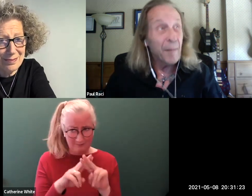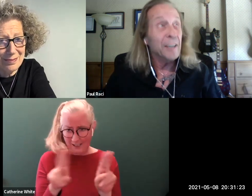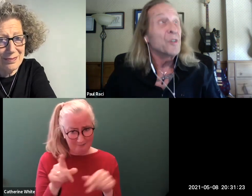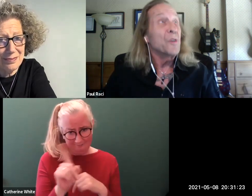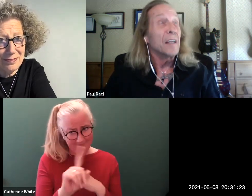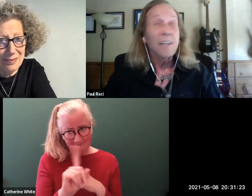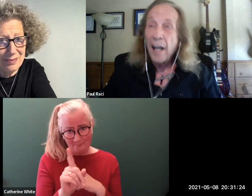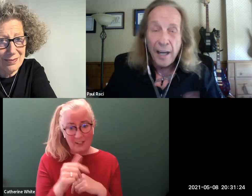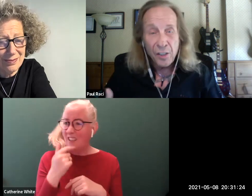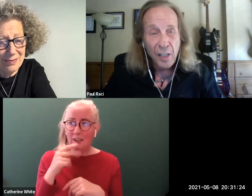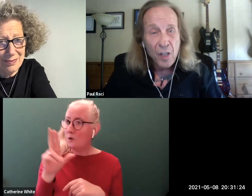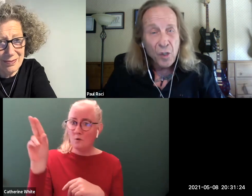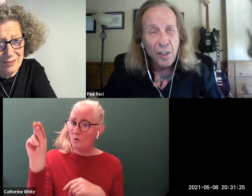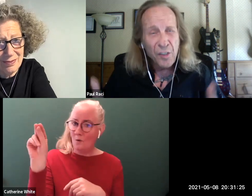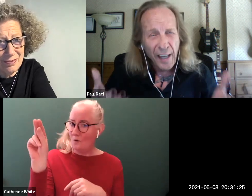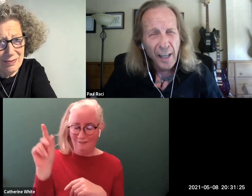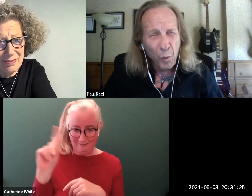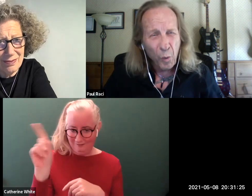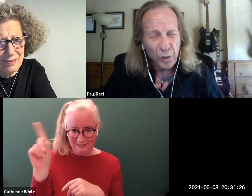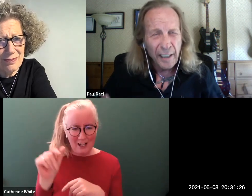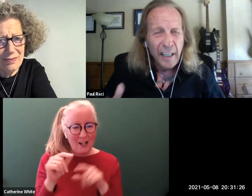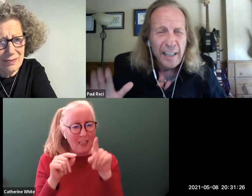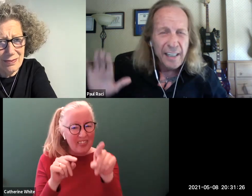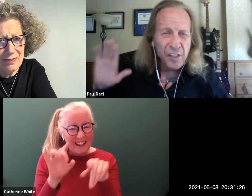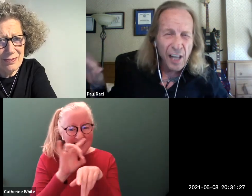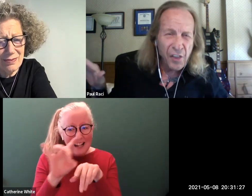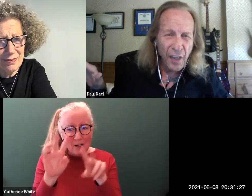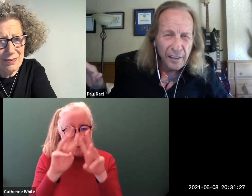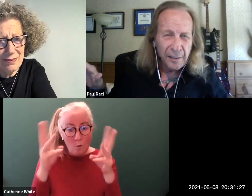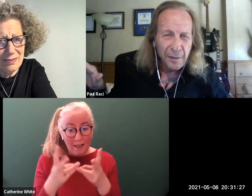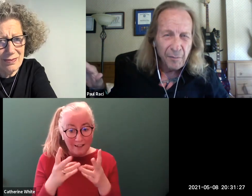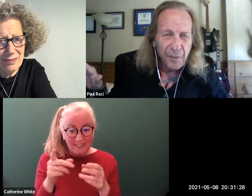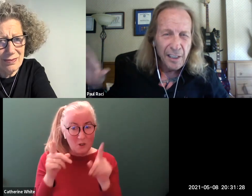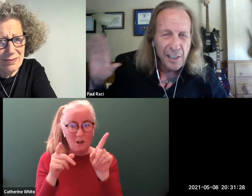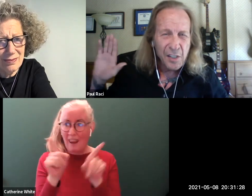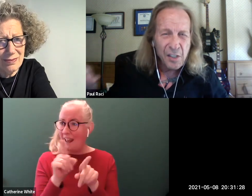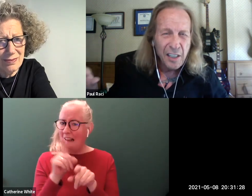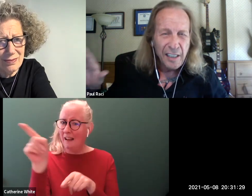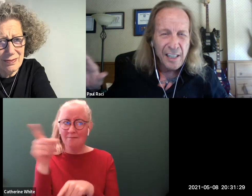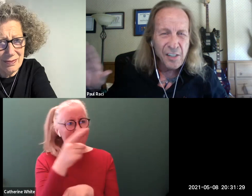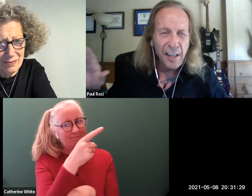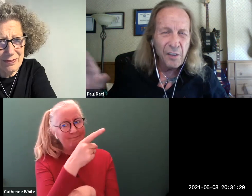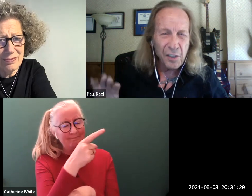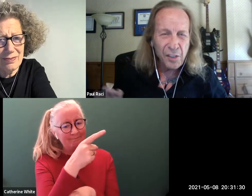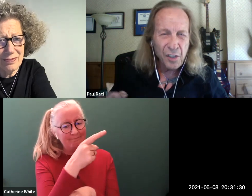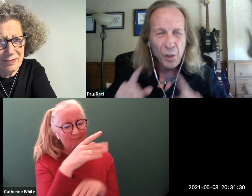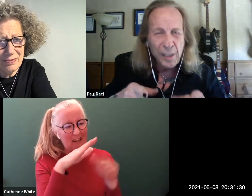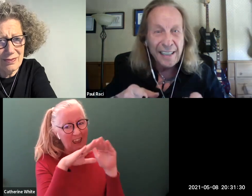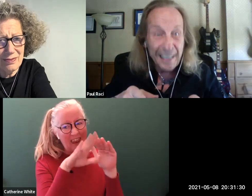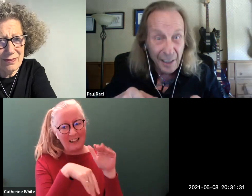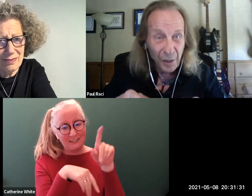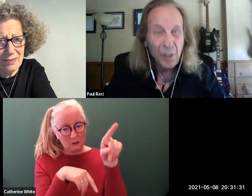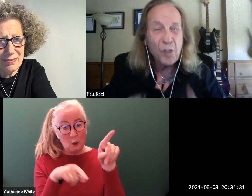said, I'm not going to do that. So it's that kind of world. Like, he's less than. He's not in this. You